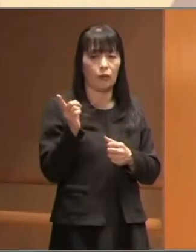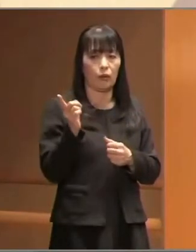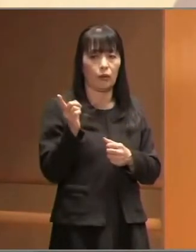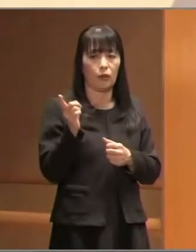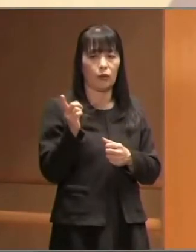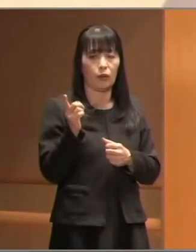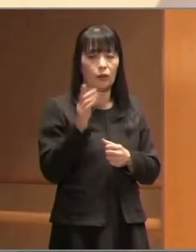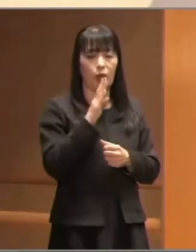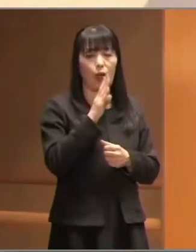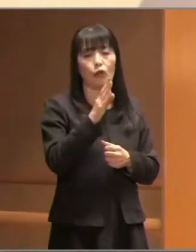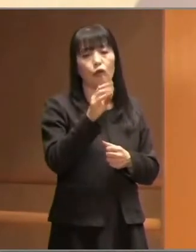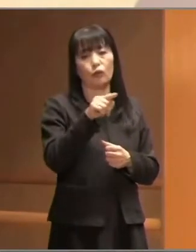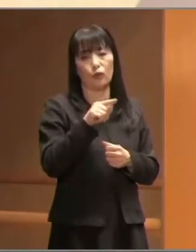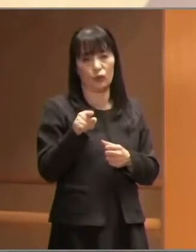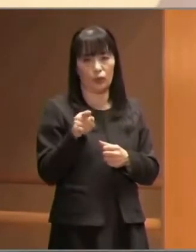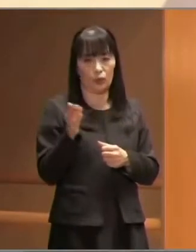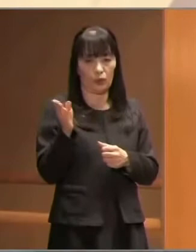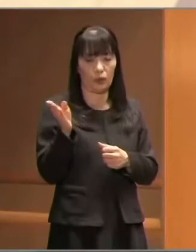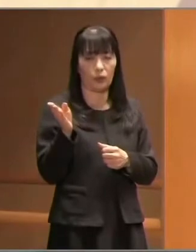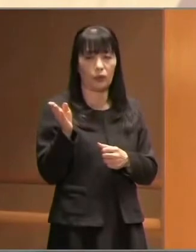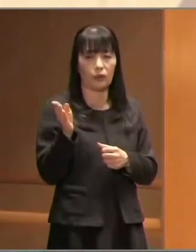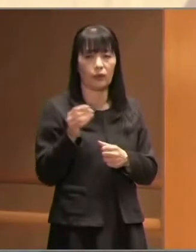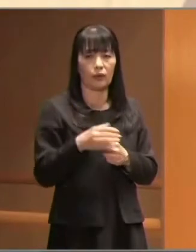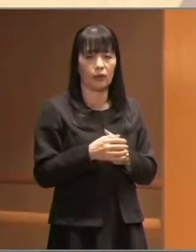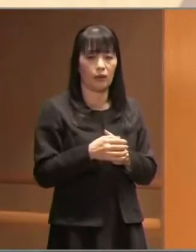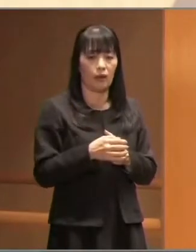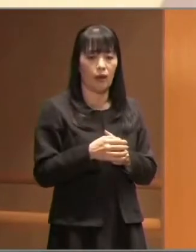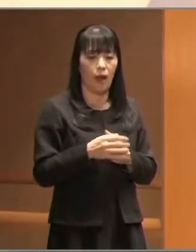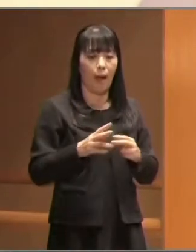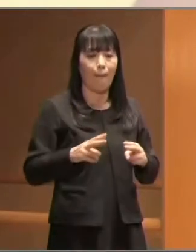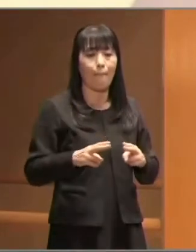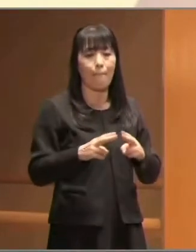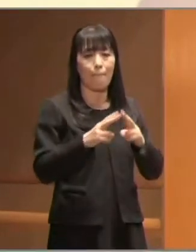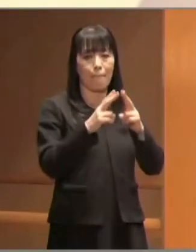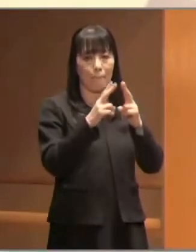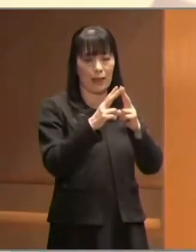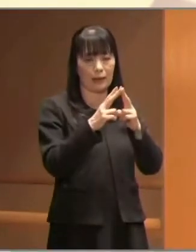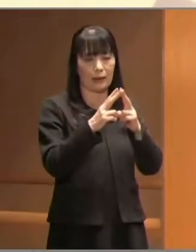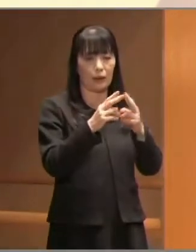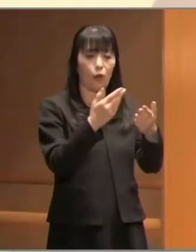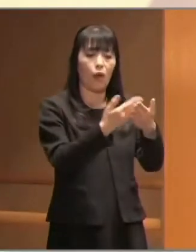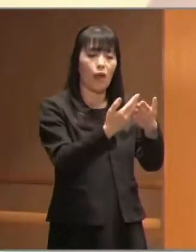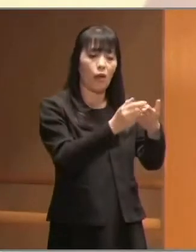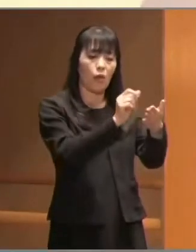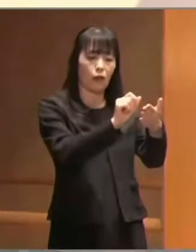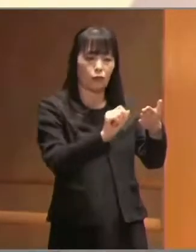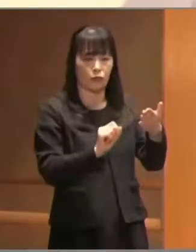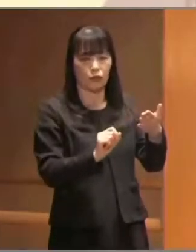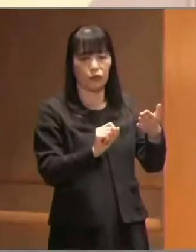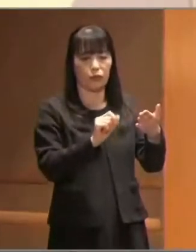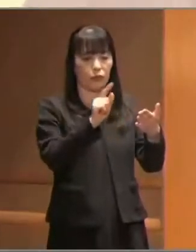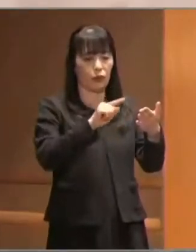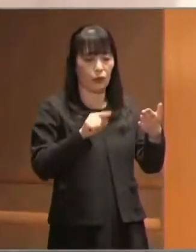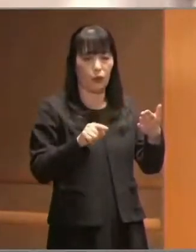is Emmanuel, the original client. And his